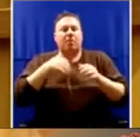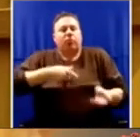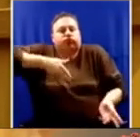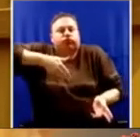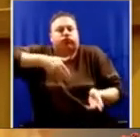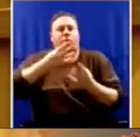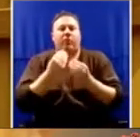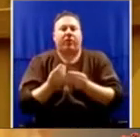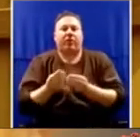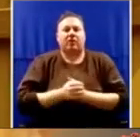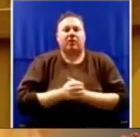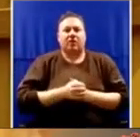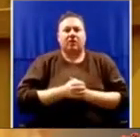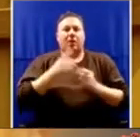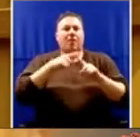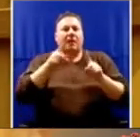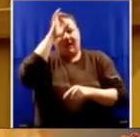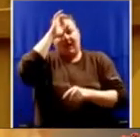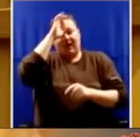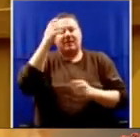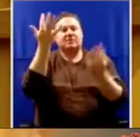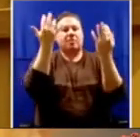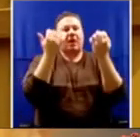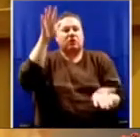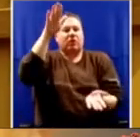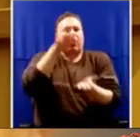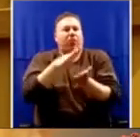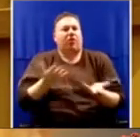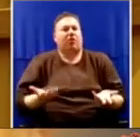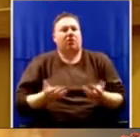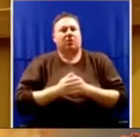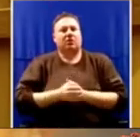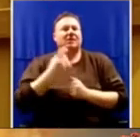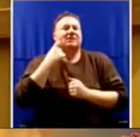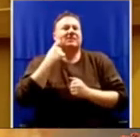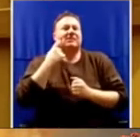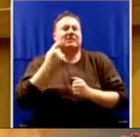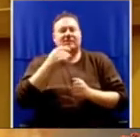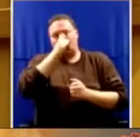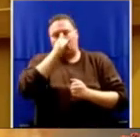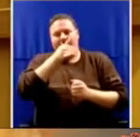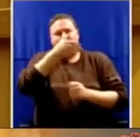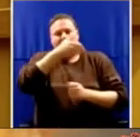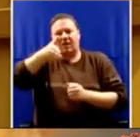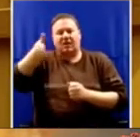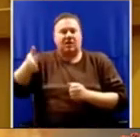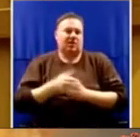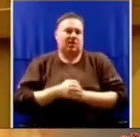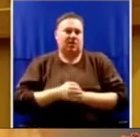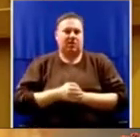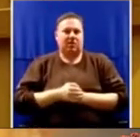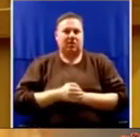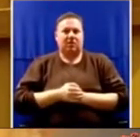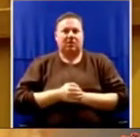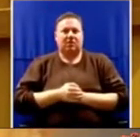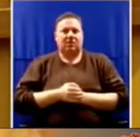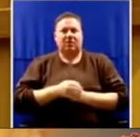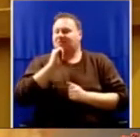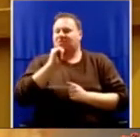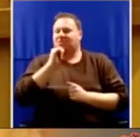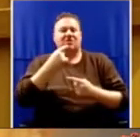reduced, making vulnerable communities an easy target for criminals? These anomalies do not say government cares